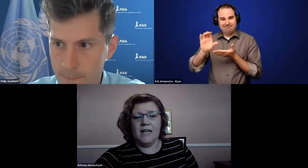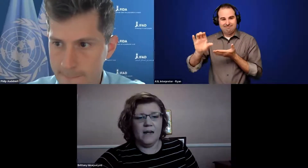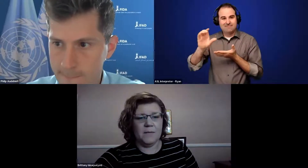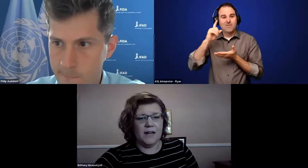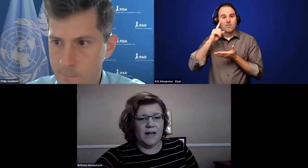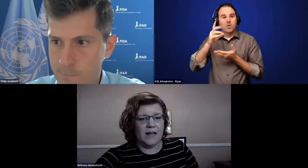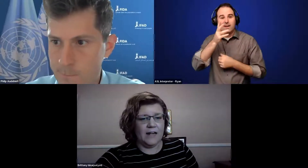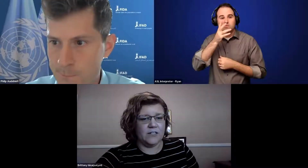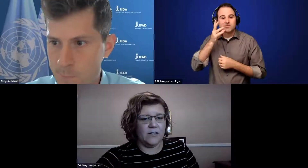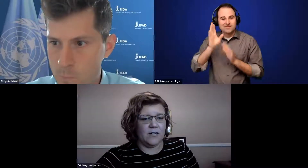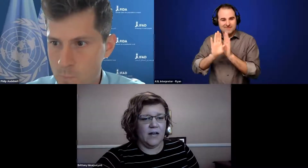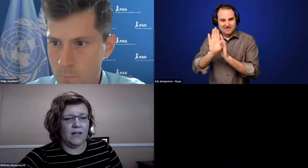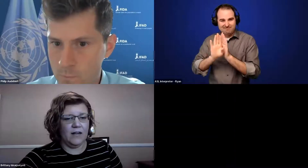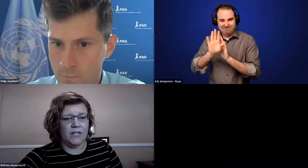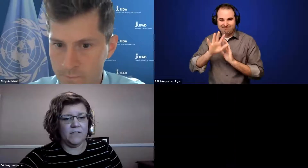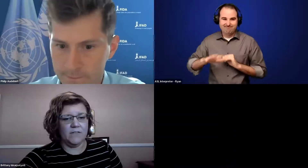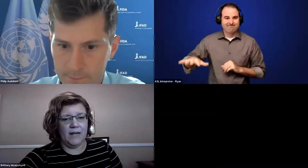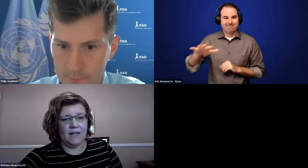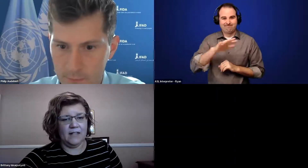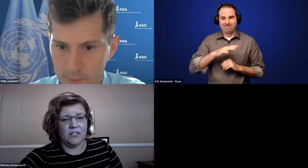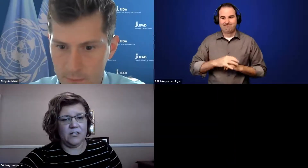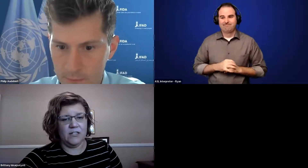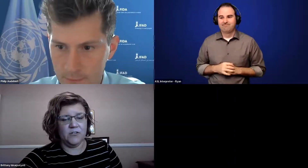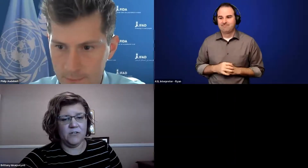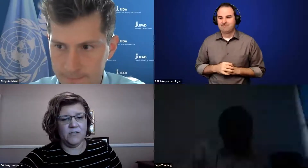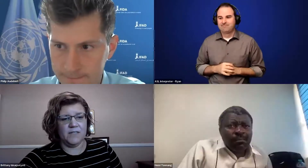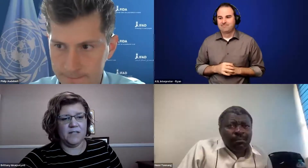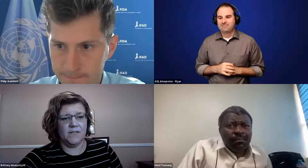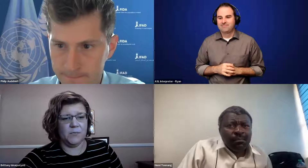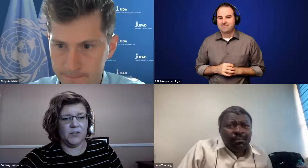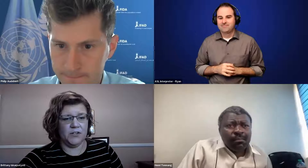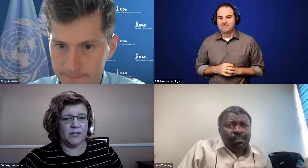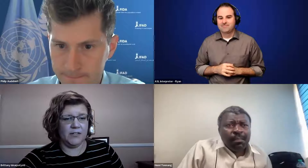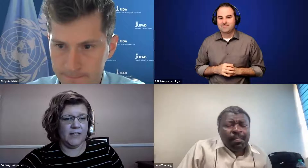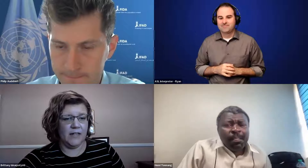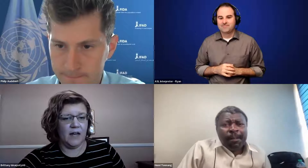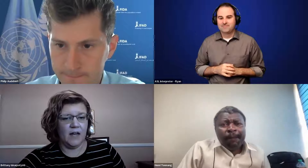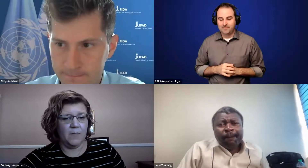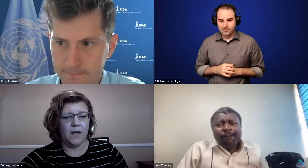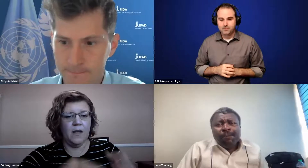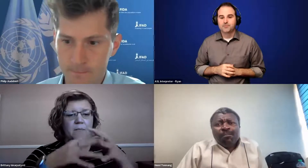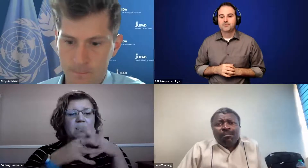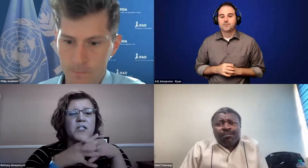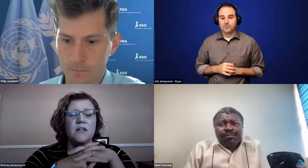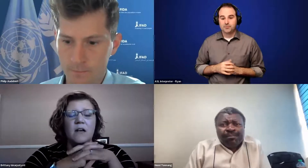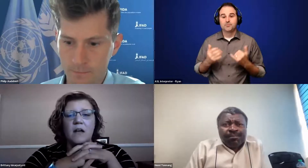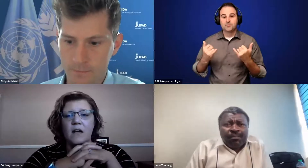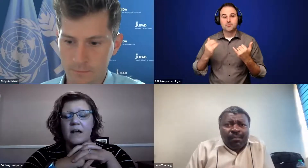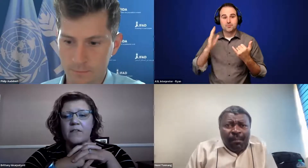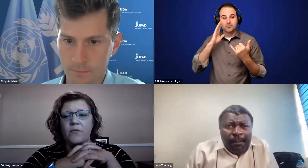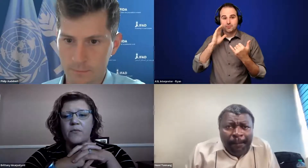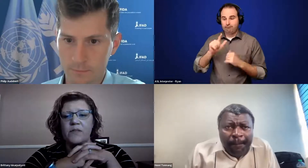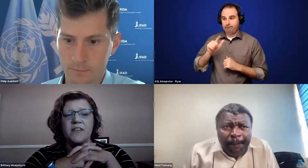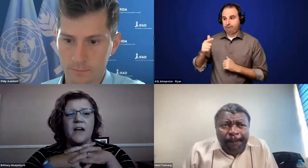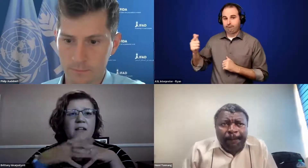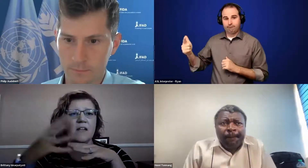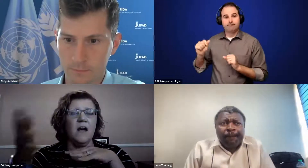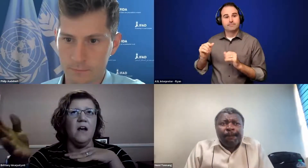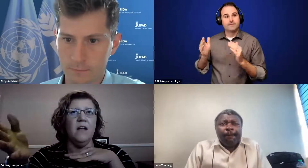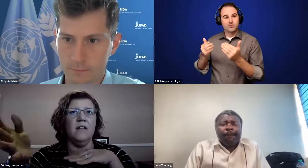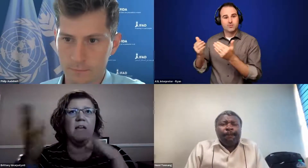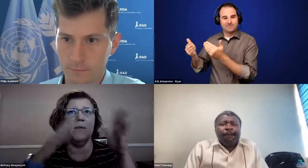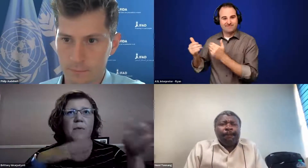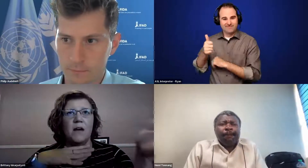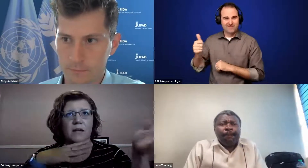So to begin, I'm going to actually allow each of our panelists to just introduce themselves more thoroughly and mention kind of some